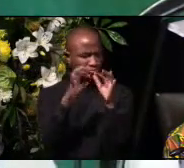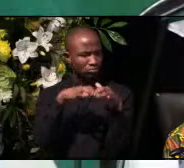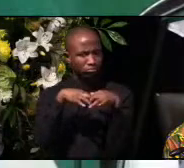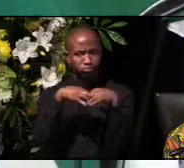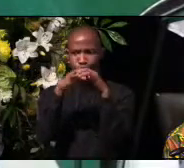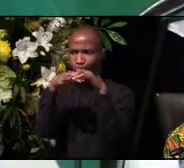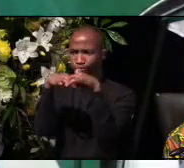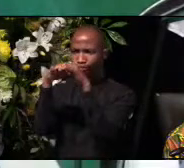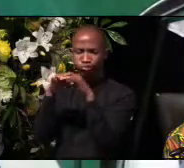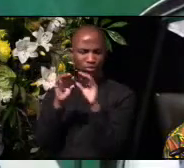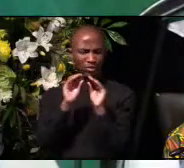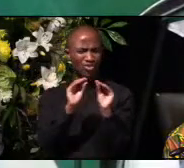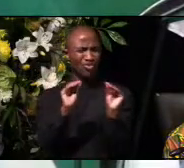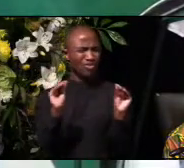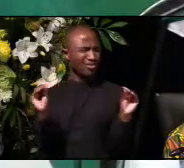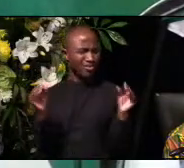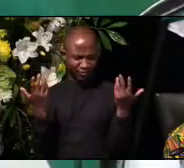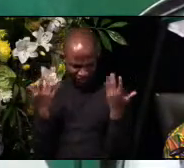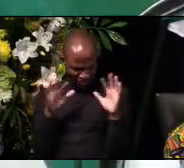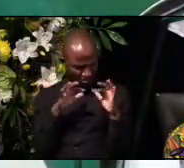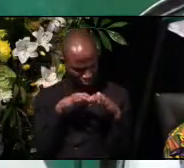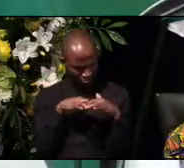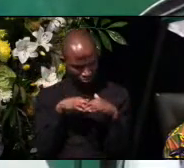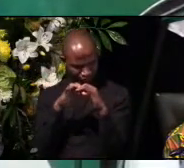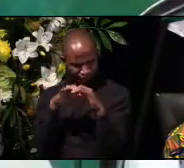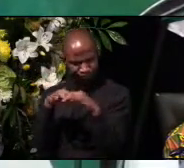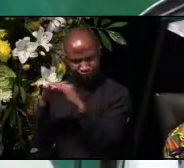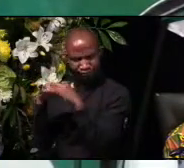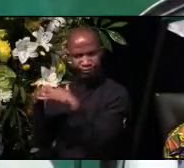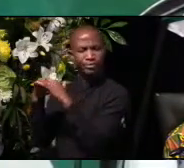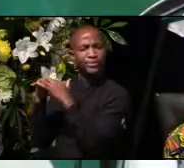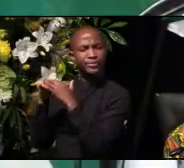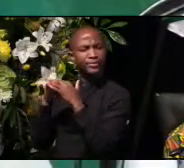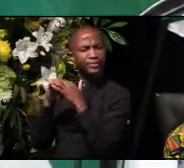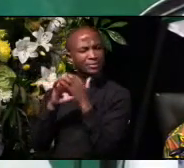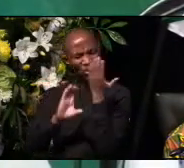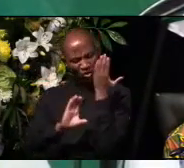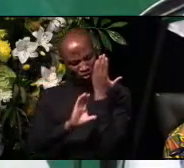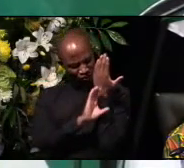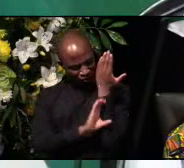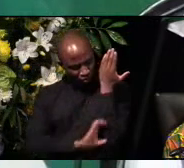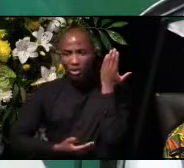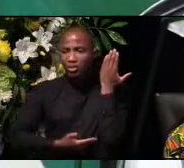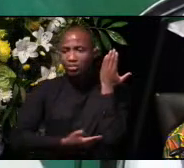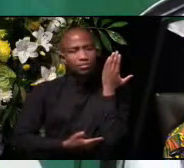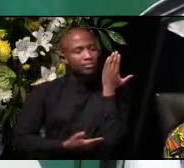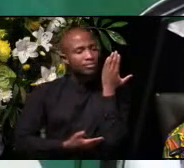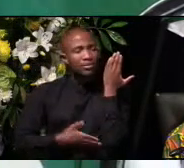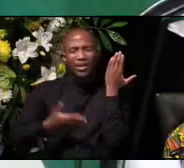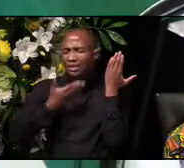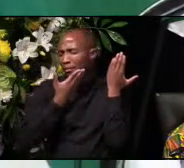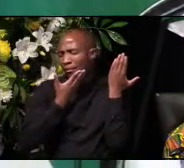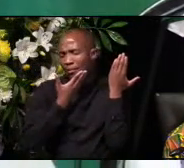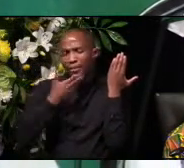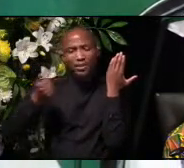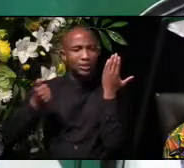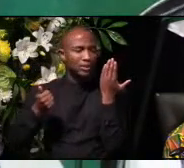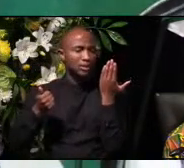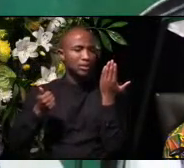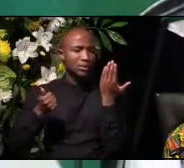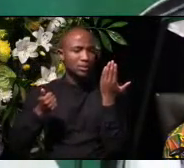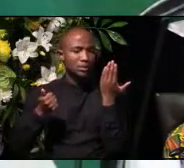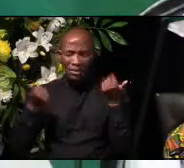they are there our constitution is heralded as one of the best and Progressive